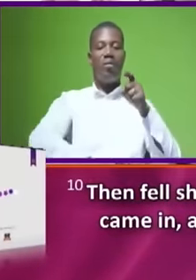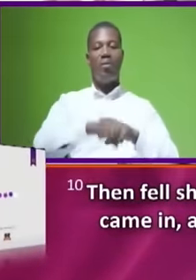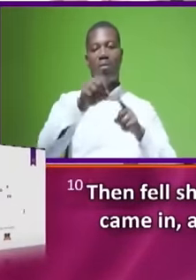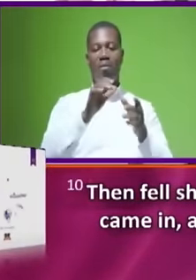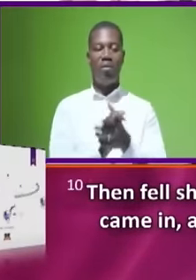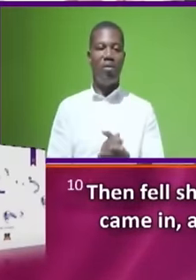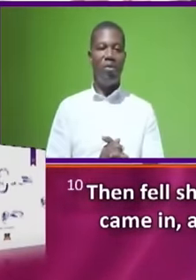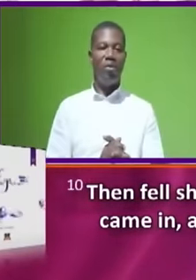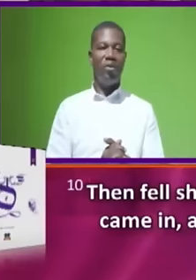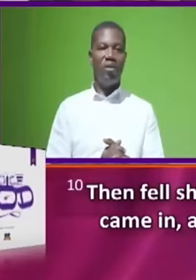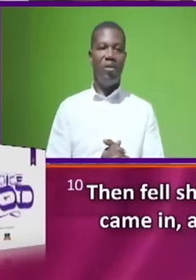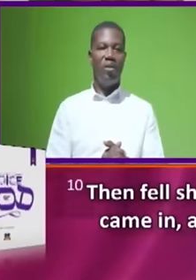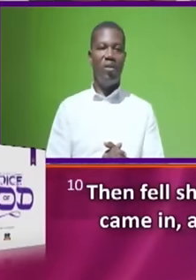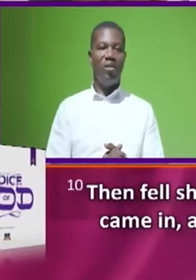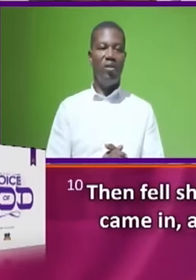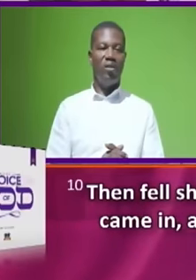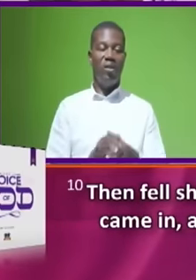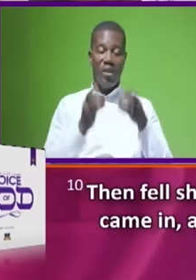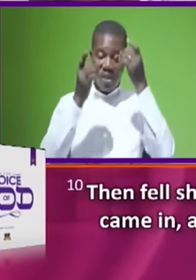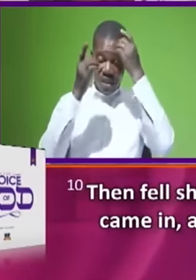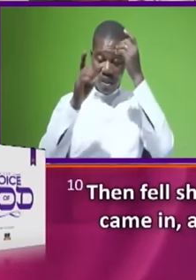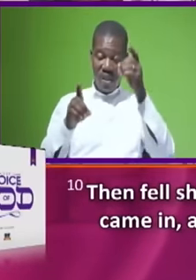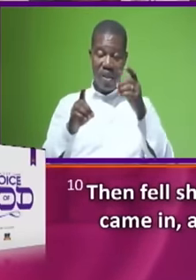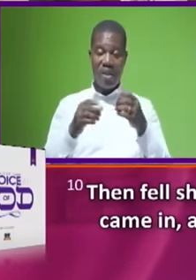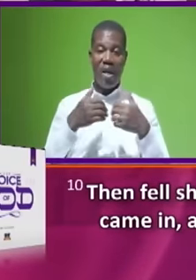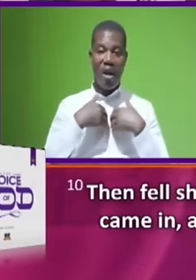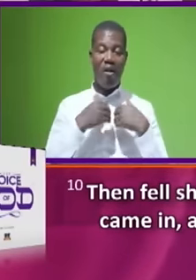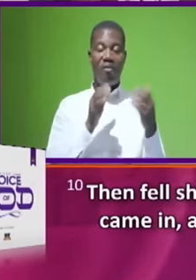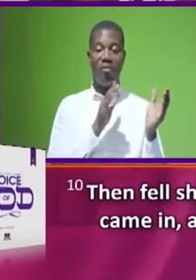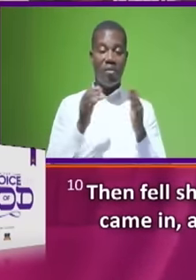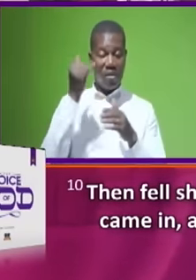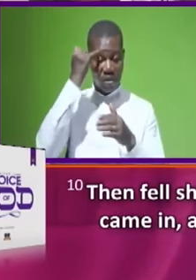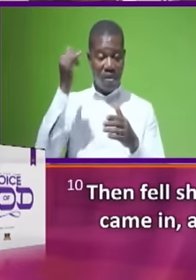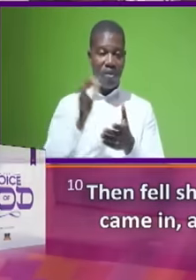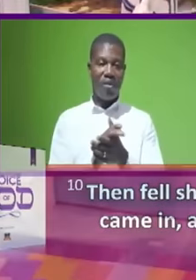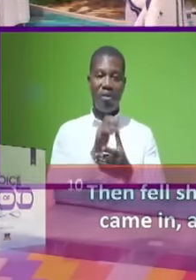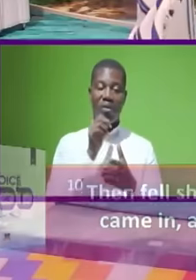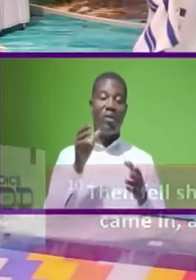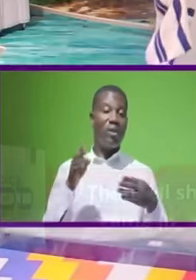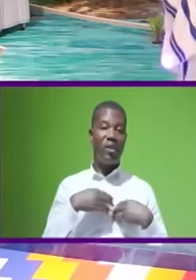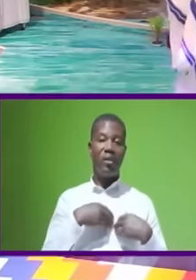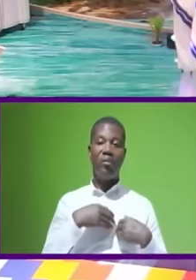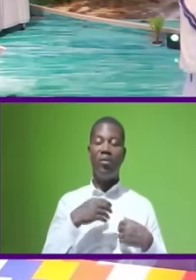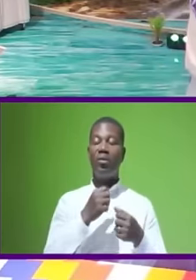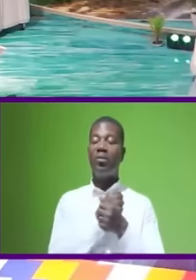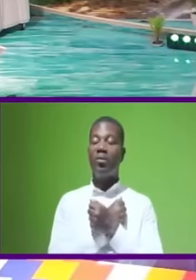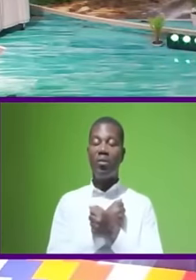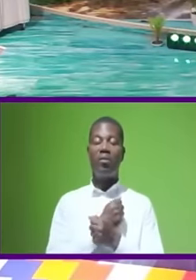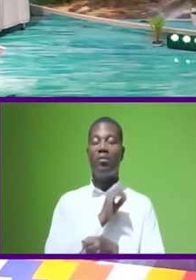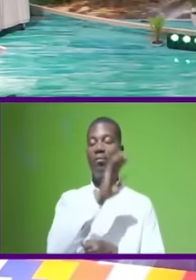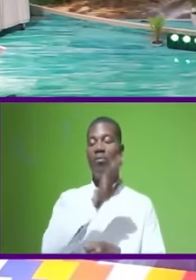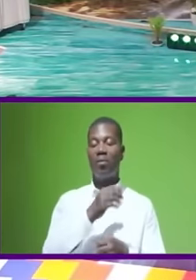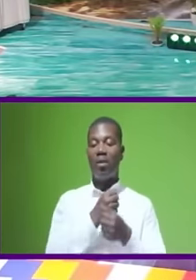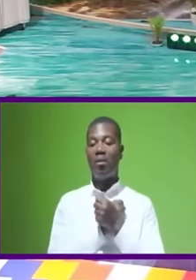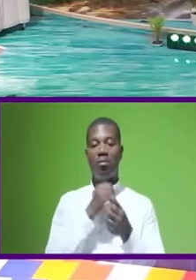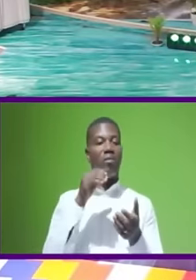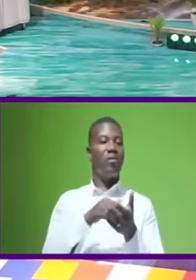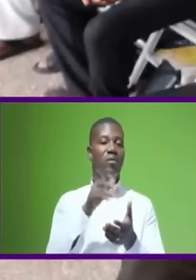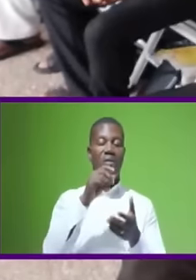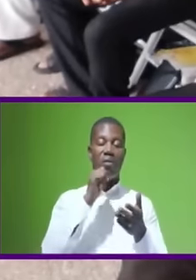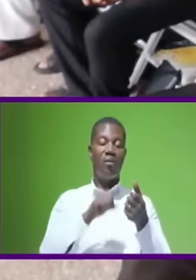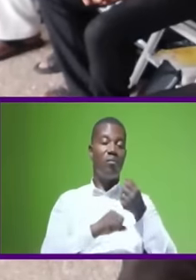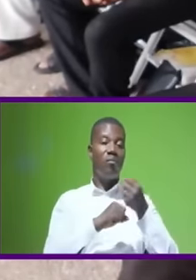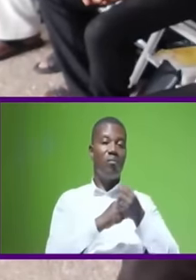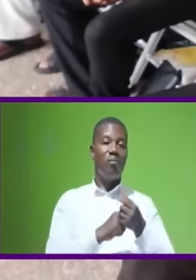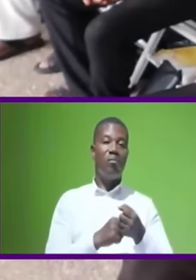fa plan na wo ba no on penia on no bio. When he plans with you and he realize that you do not support the